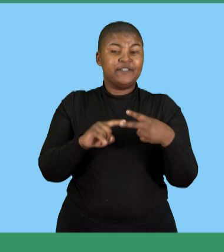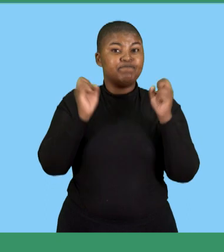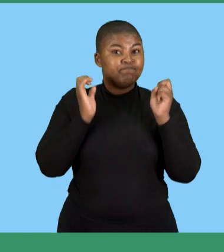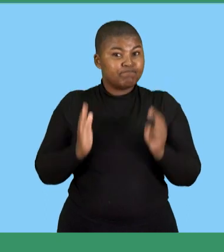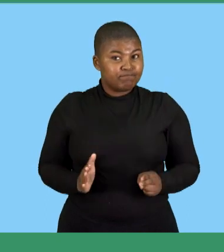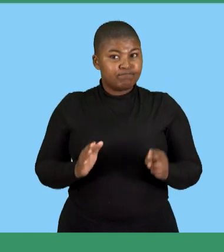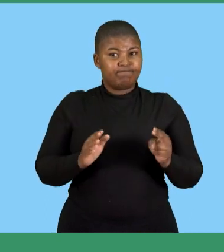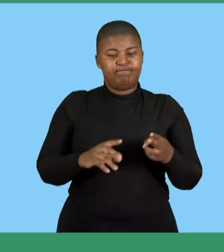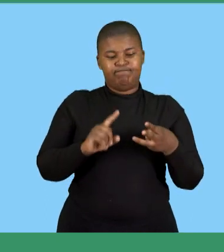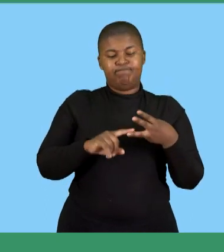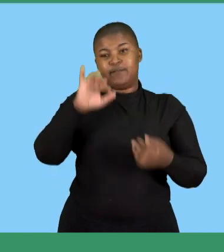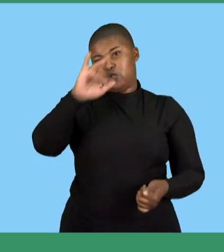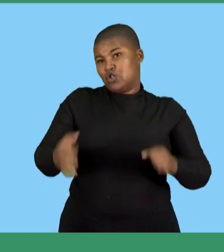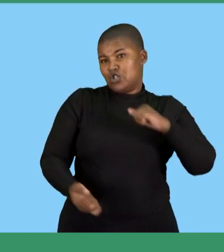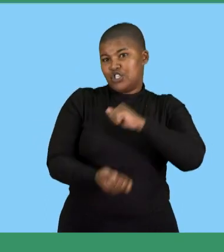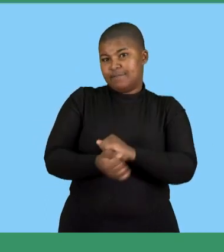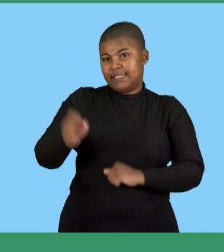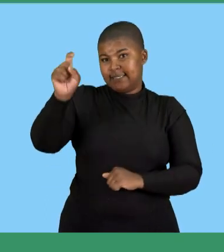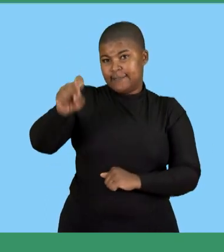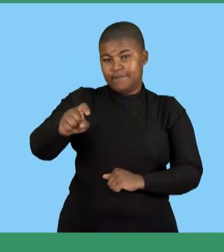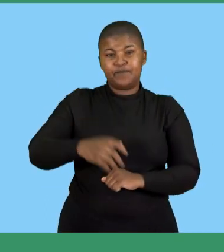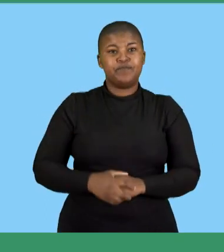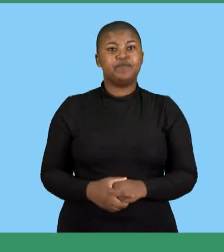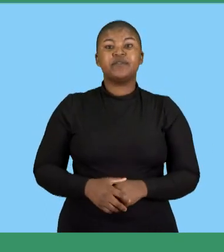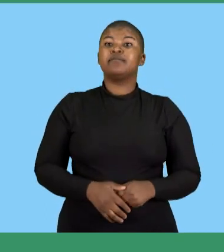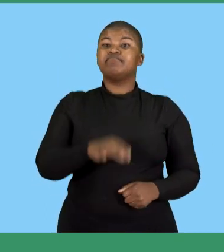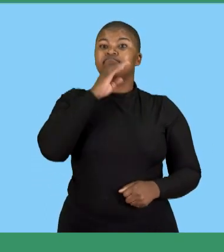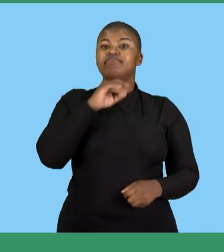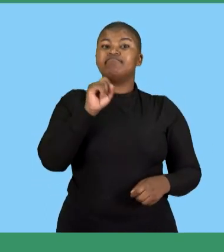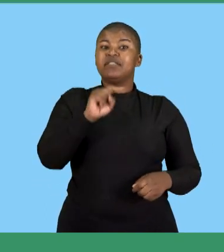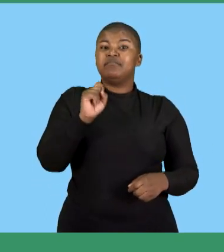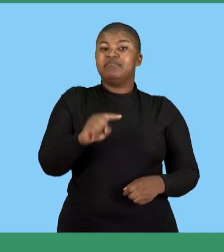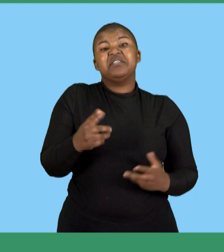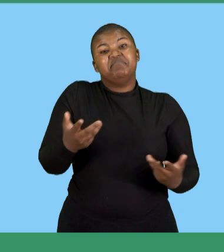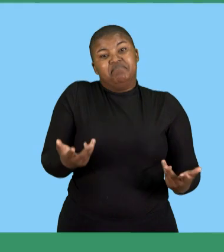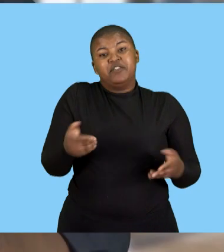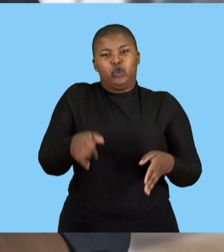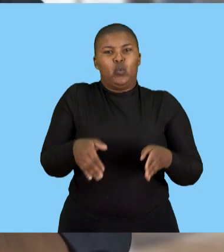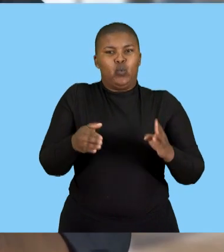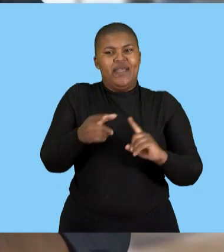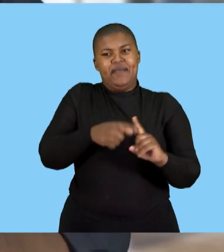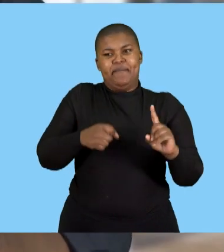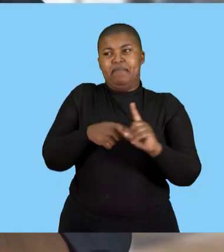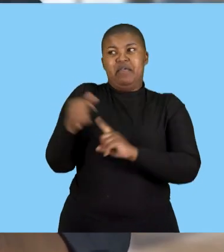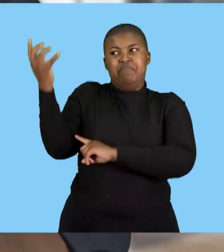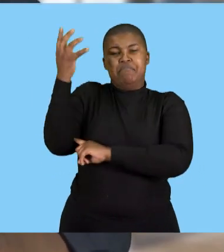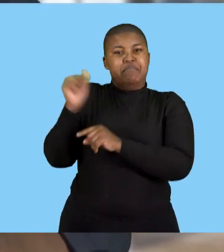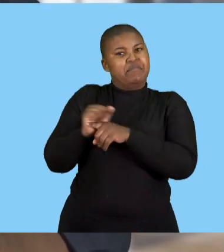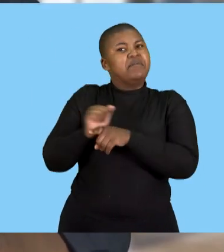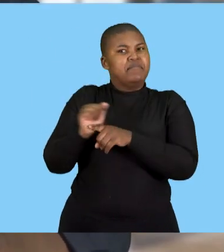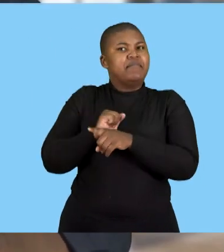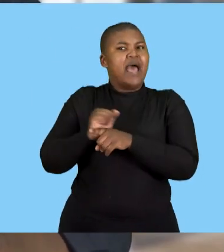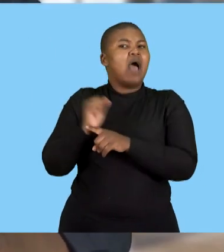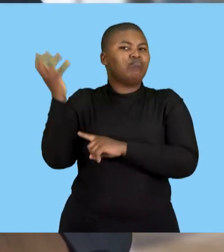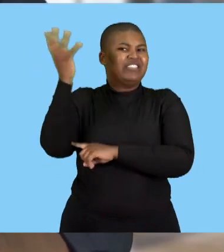introduction, body, and conclusion. So this is again a way in which the presenter will be preparing for the